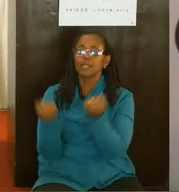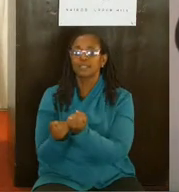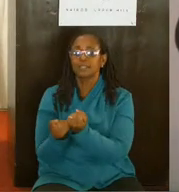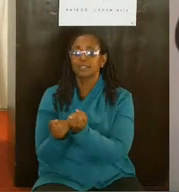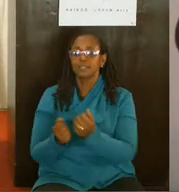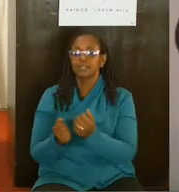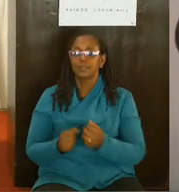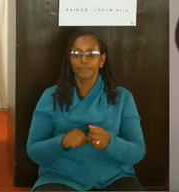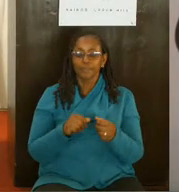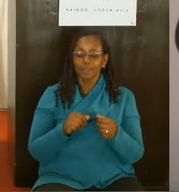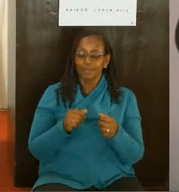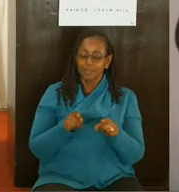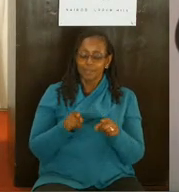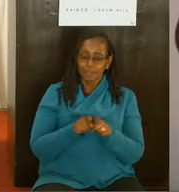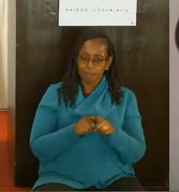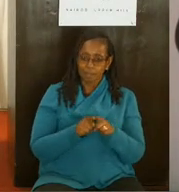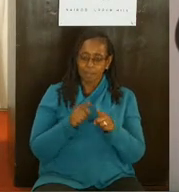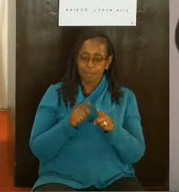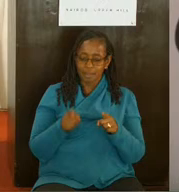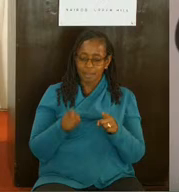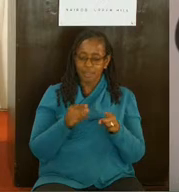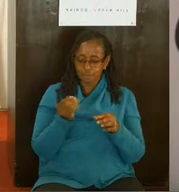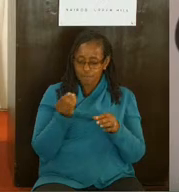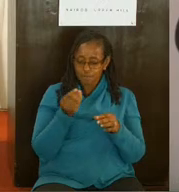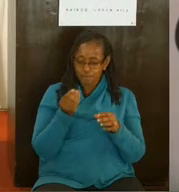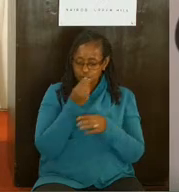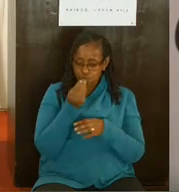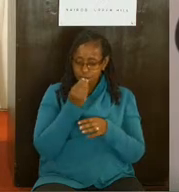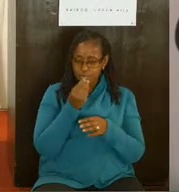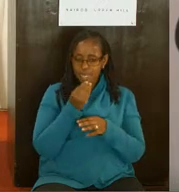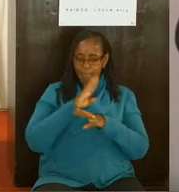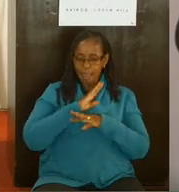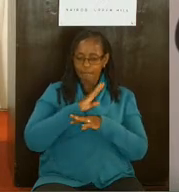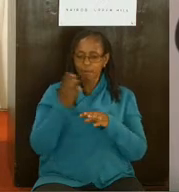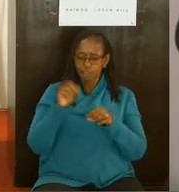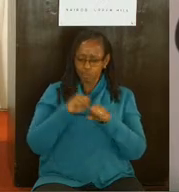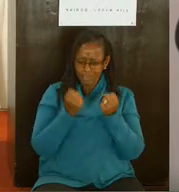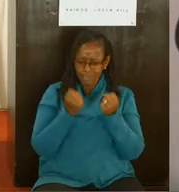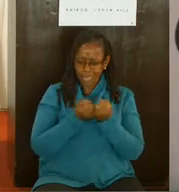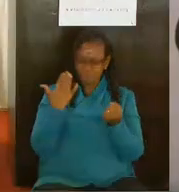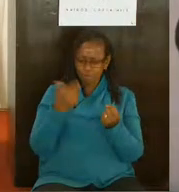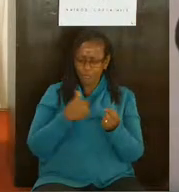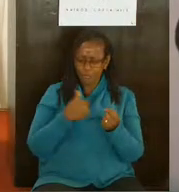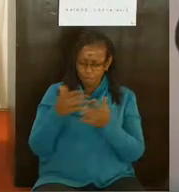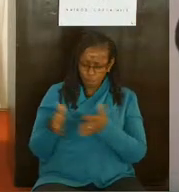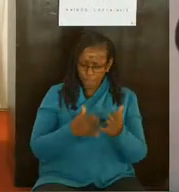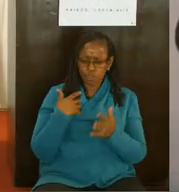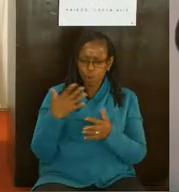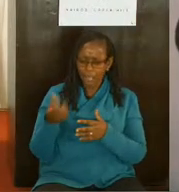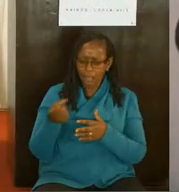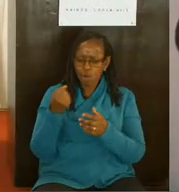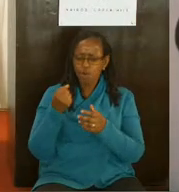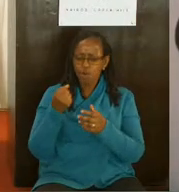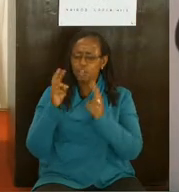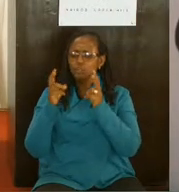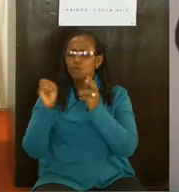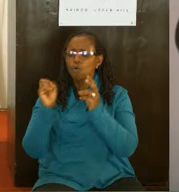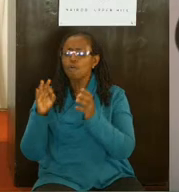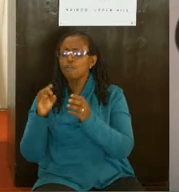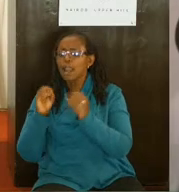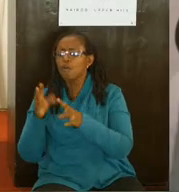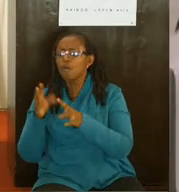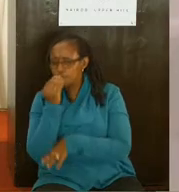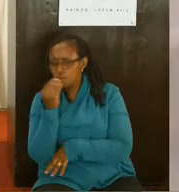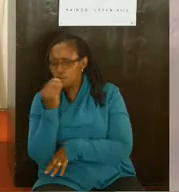and even in terms of even this food security there was a way now the society used to handle that there was a key in African culture